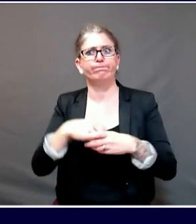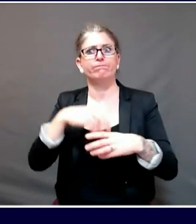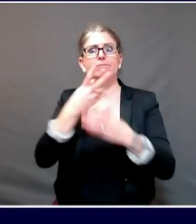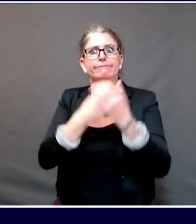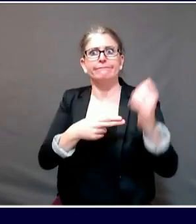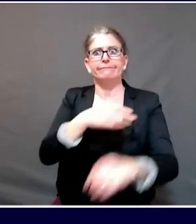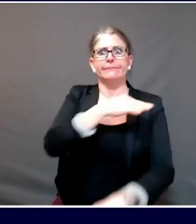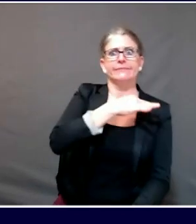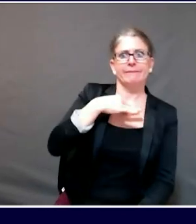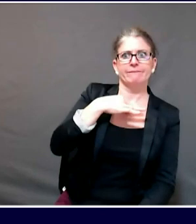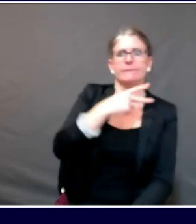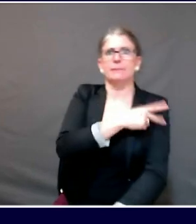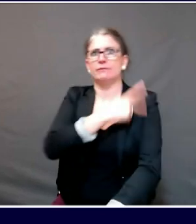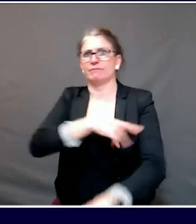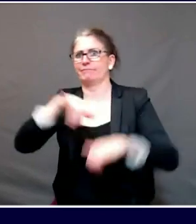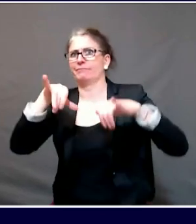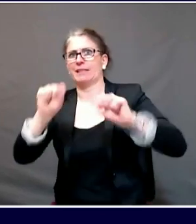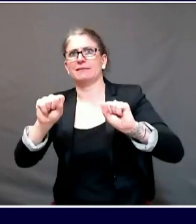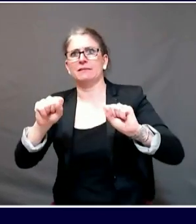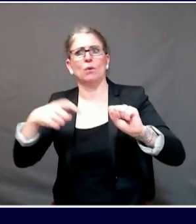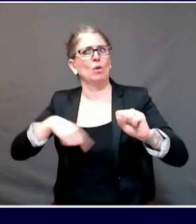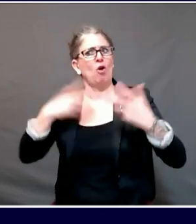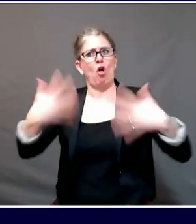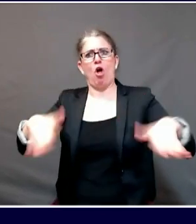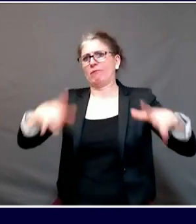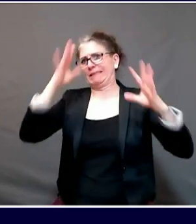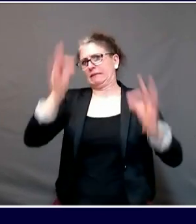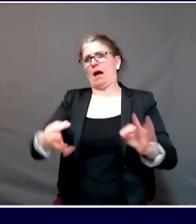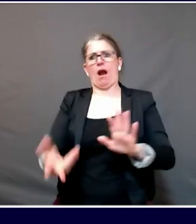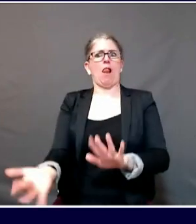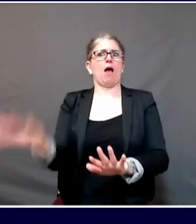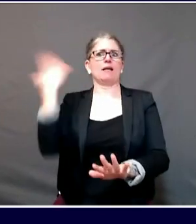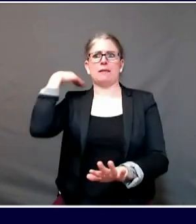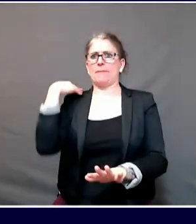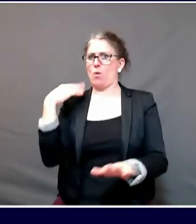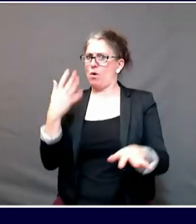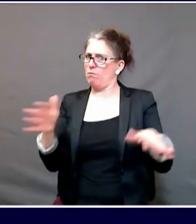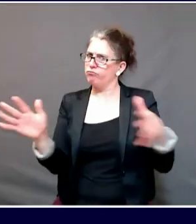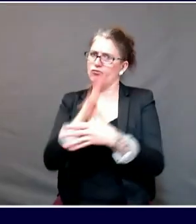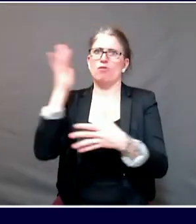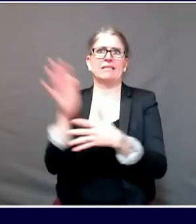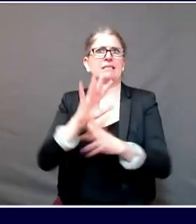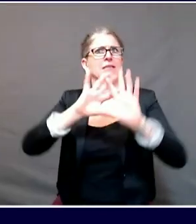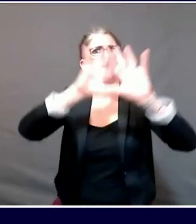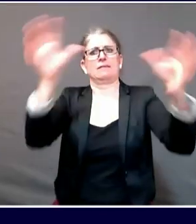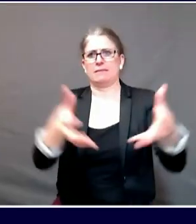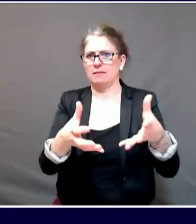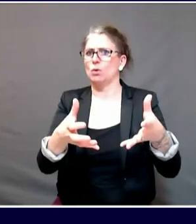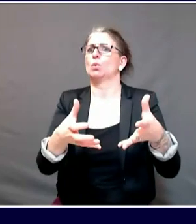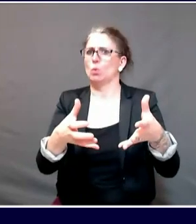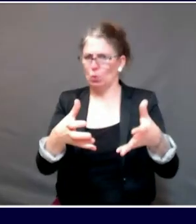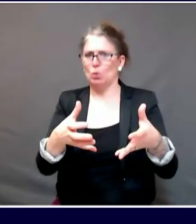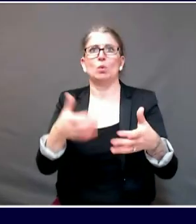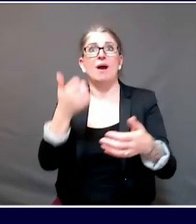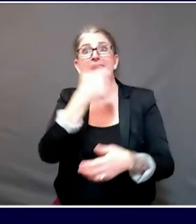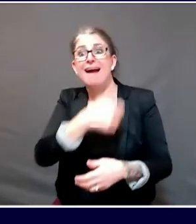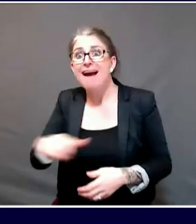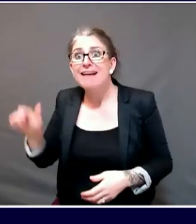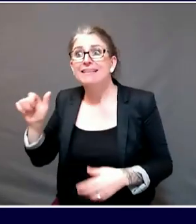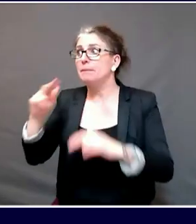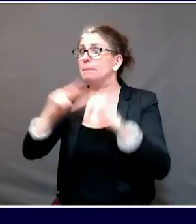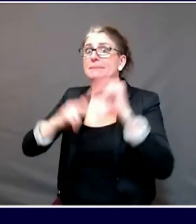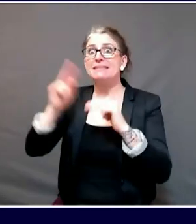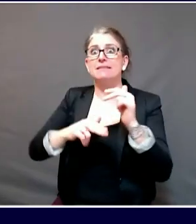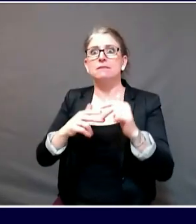process with those parties, with the long-term care facilities themselves, with commercial pharmacies, with the US CDC